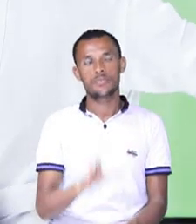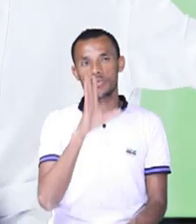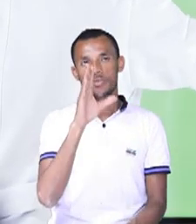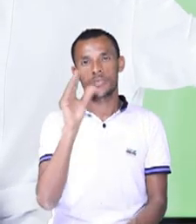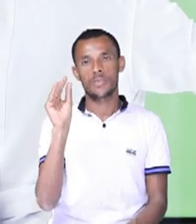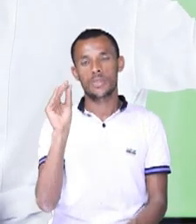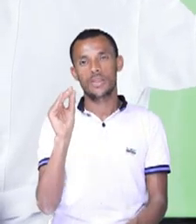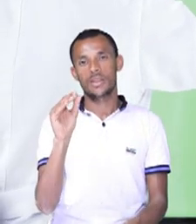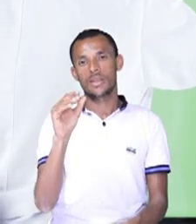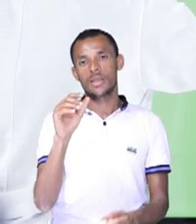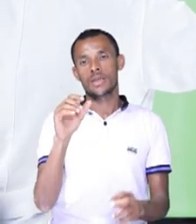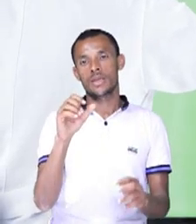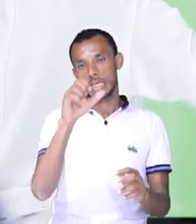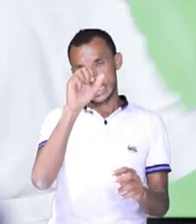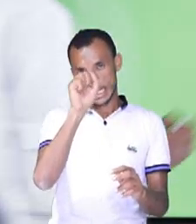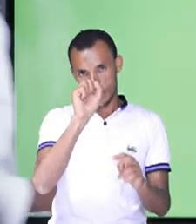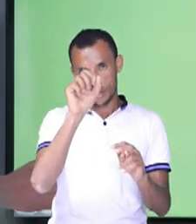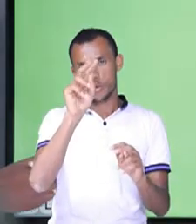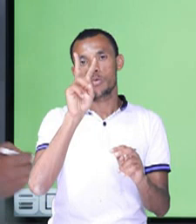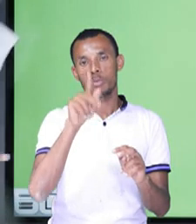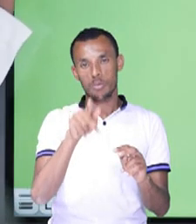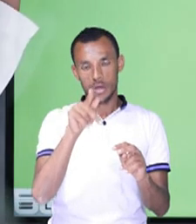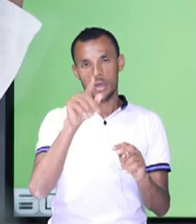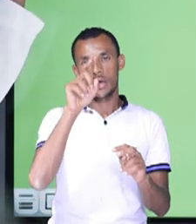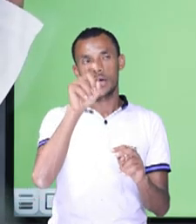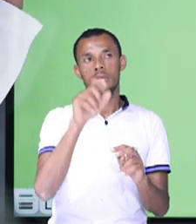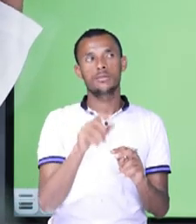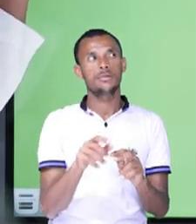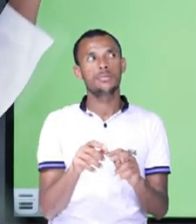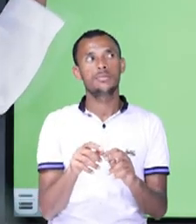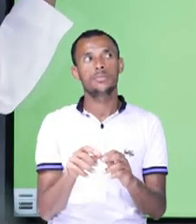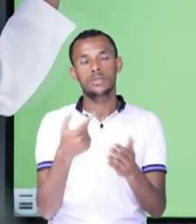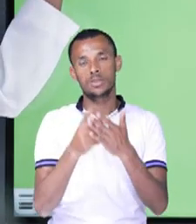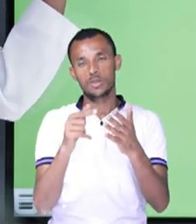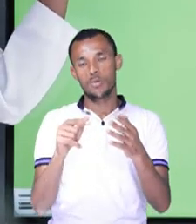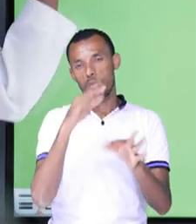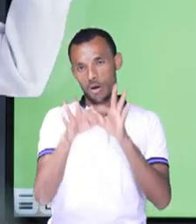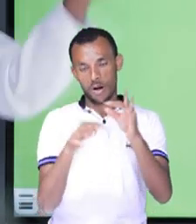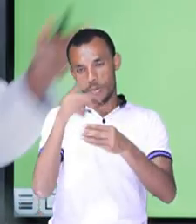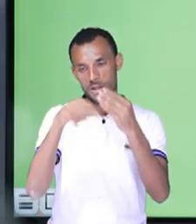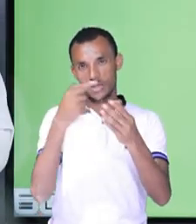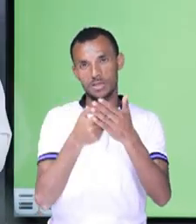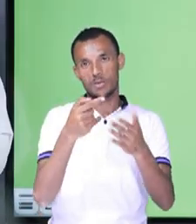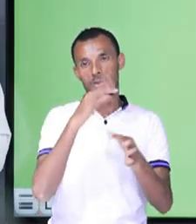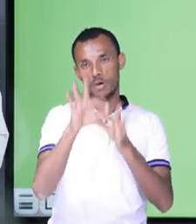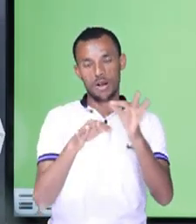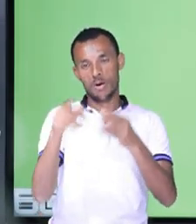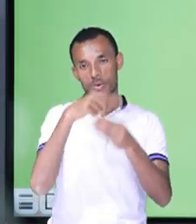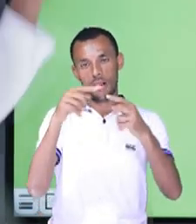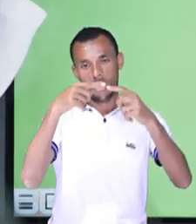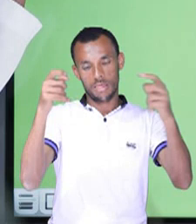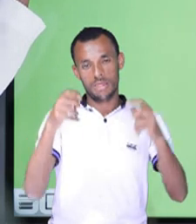And sigma 2p x. This is molecular orbital. This is molecular orbital, but the antibonding molecular